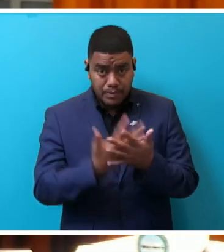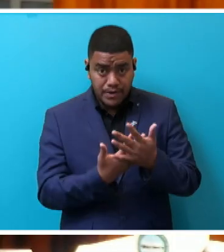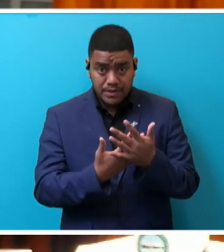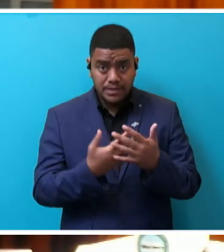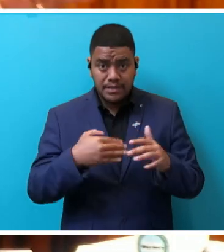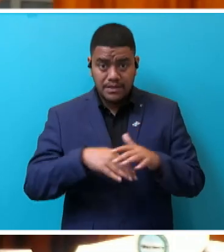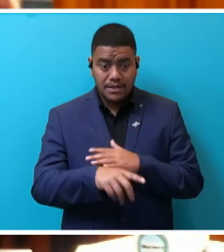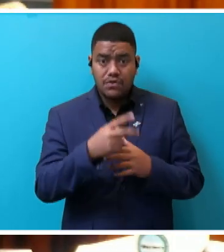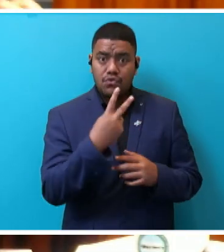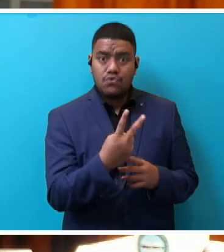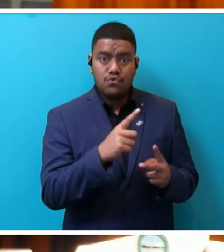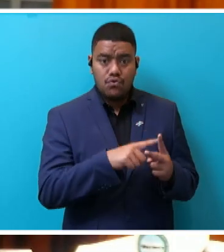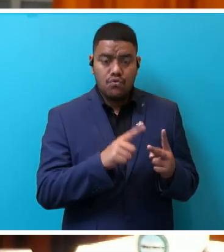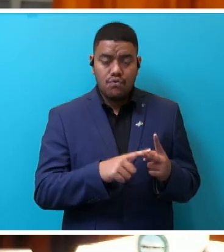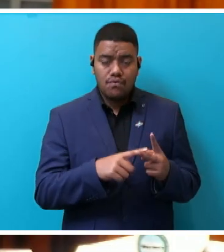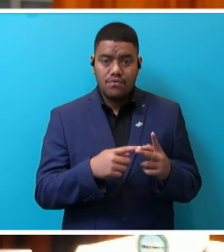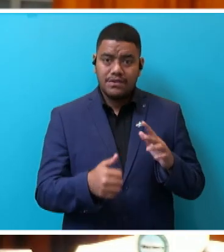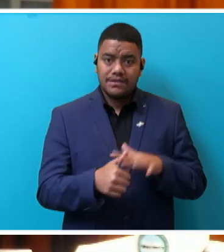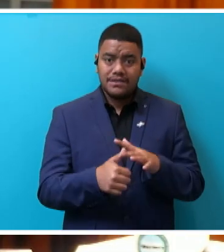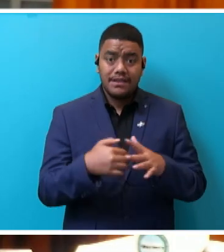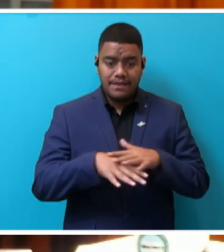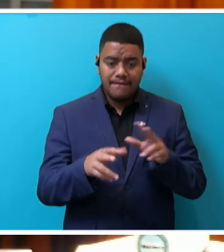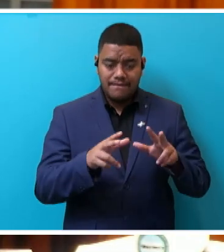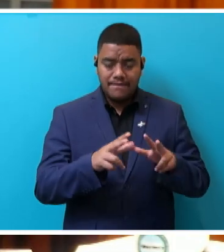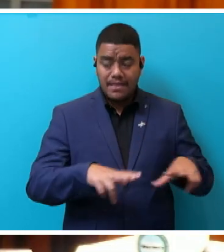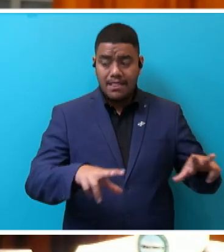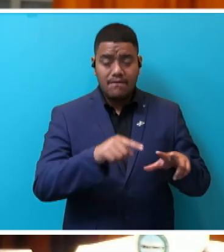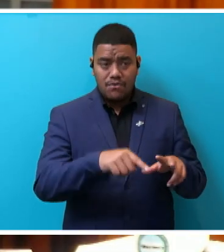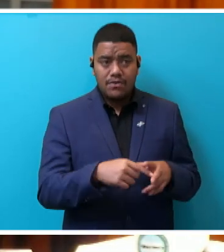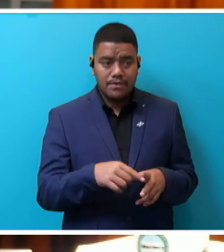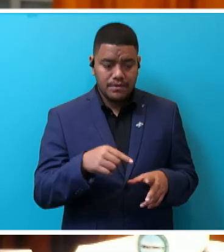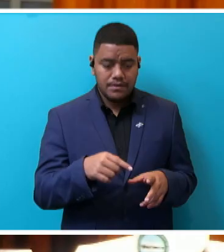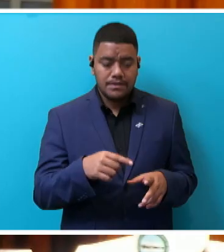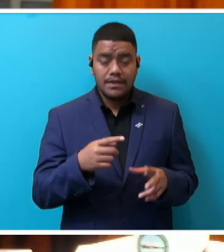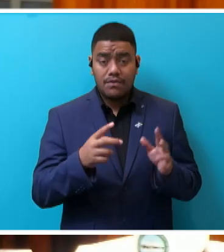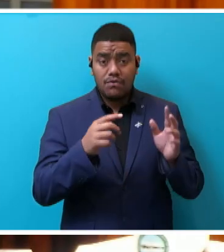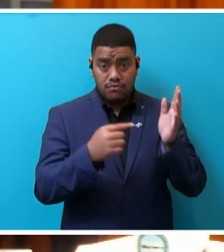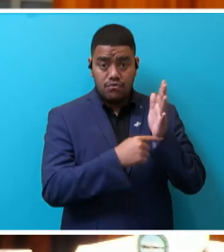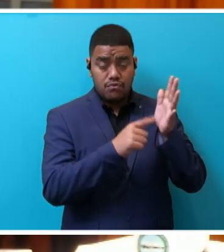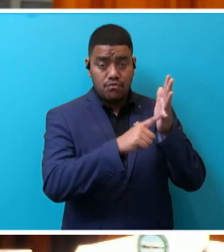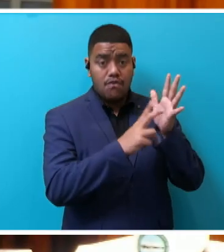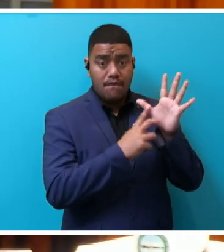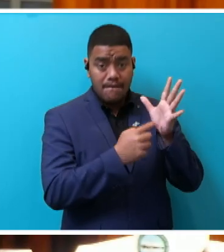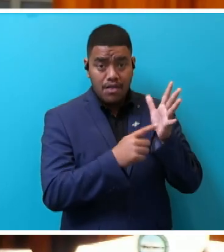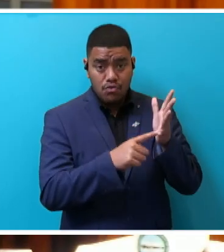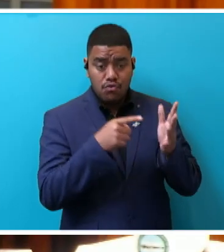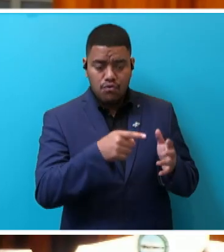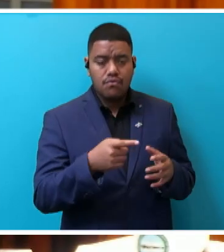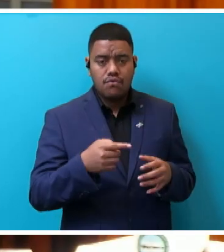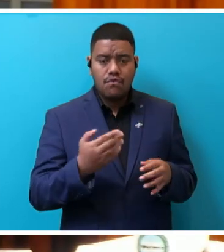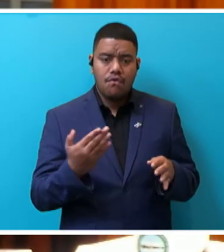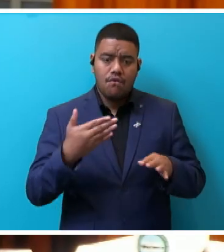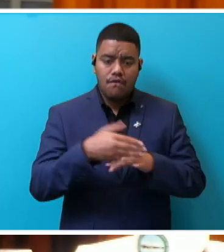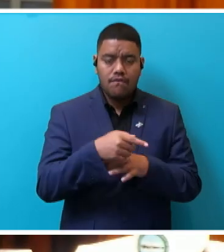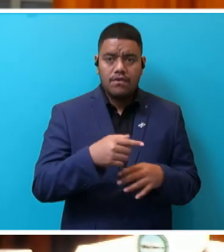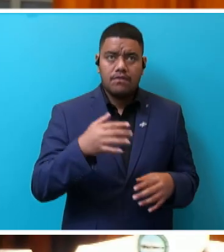the two mines that exist in Witilebu, take Tuwatu for example, they run an overhead